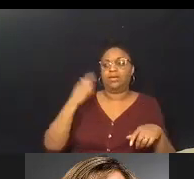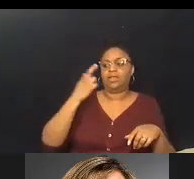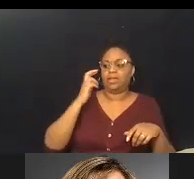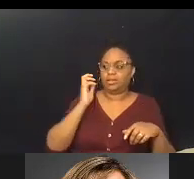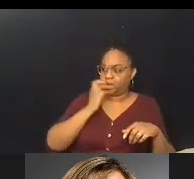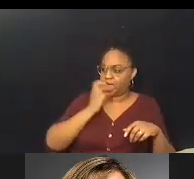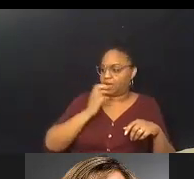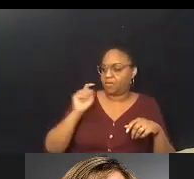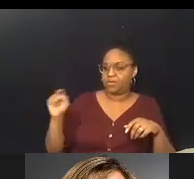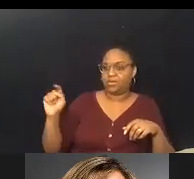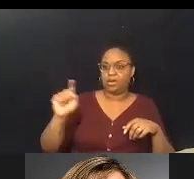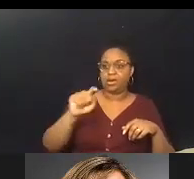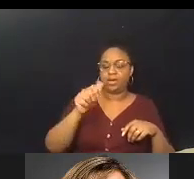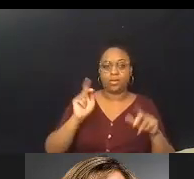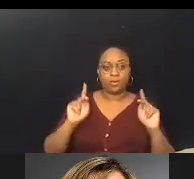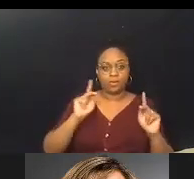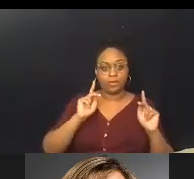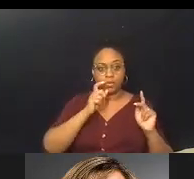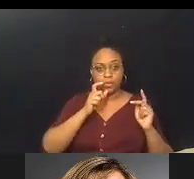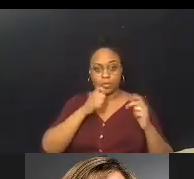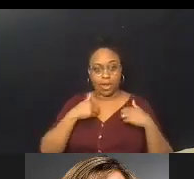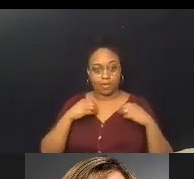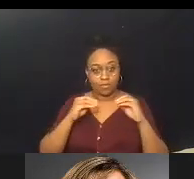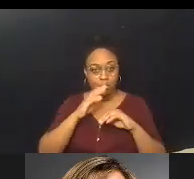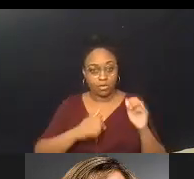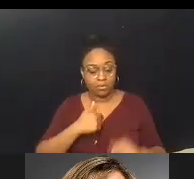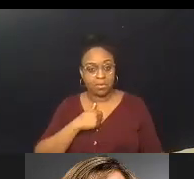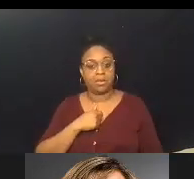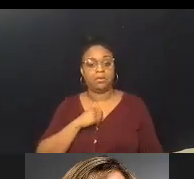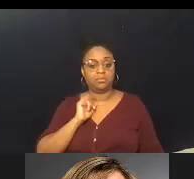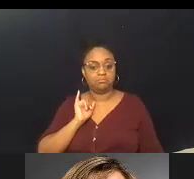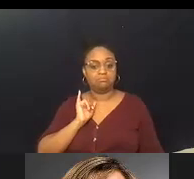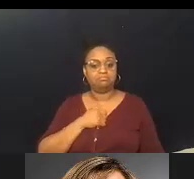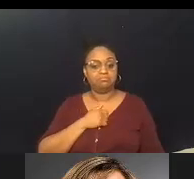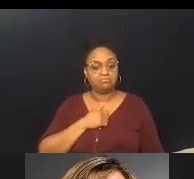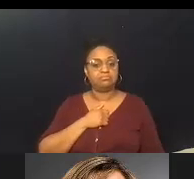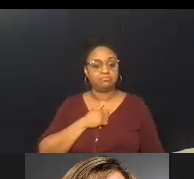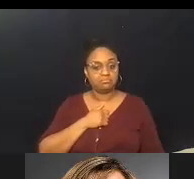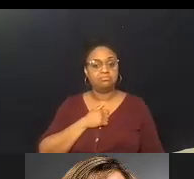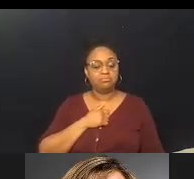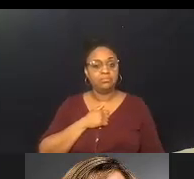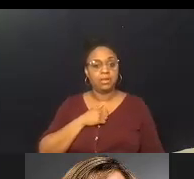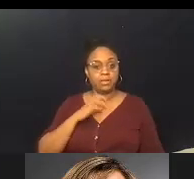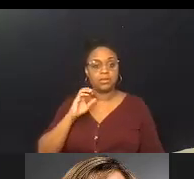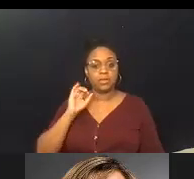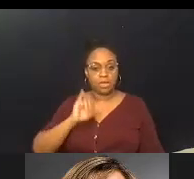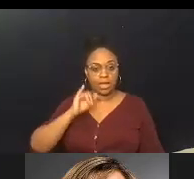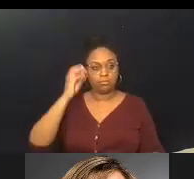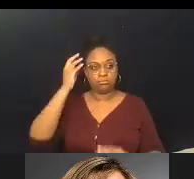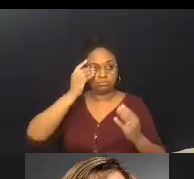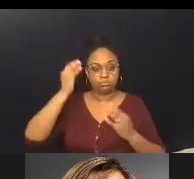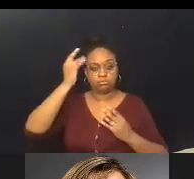who have more than me. And I would say that carried on into grad school. And